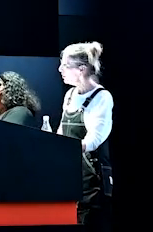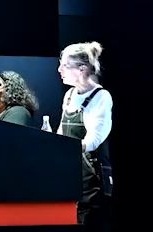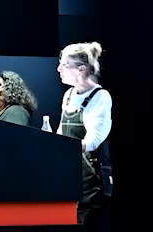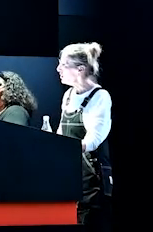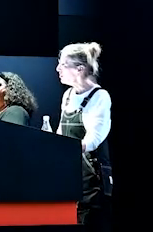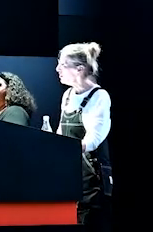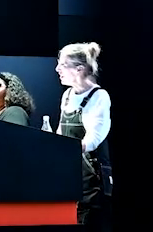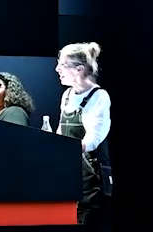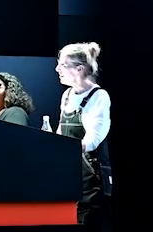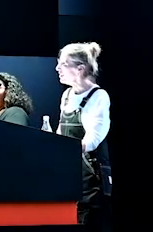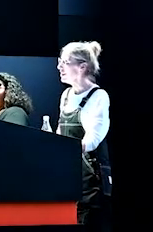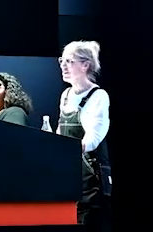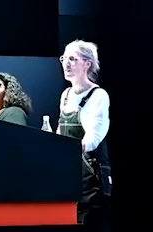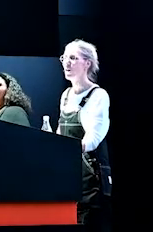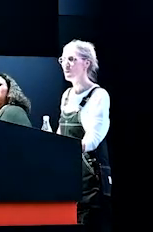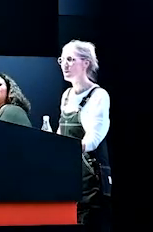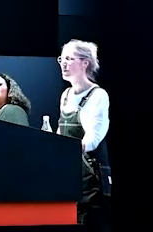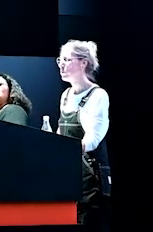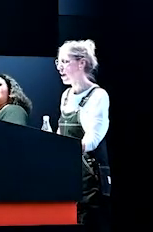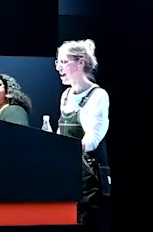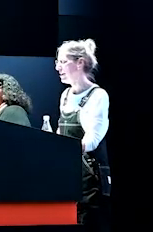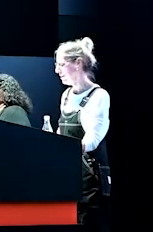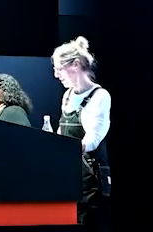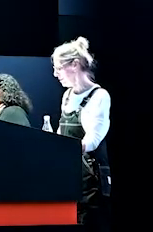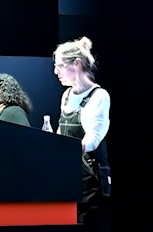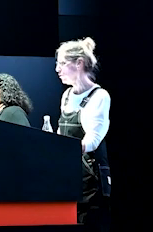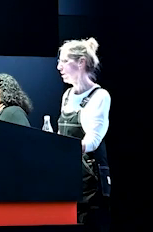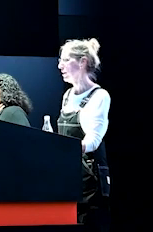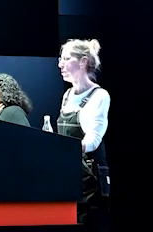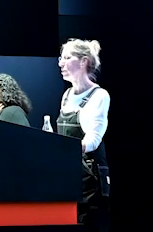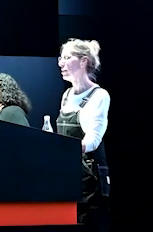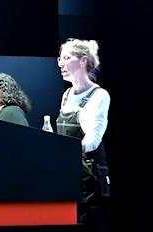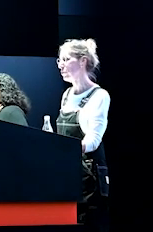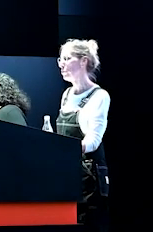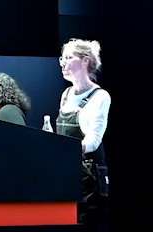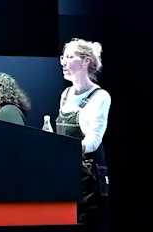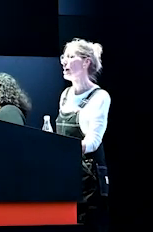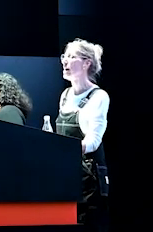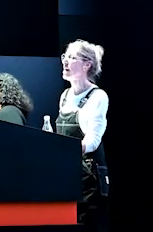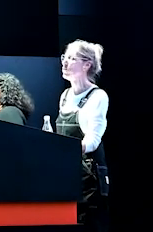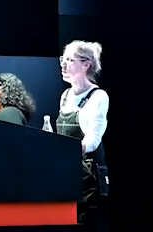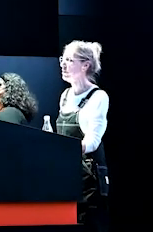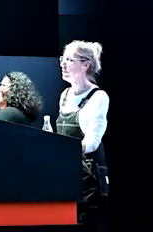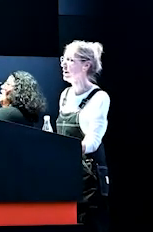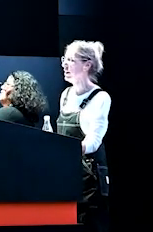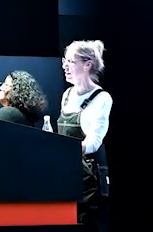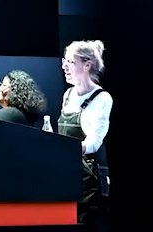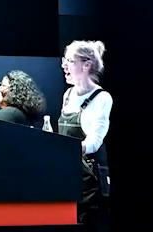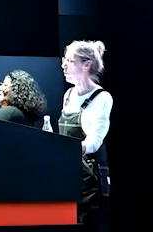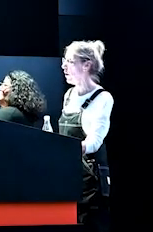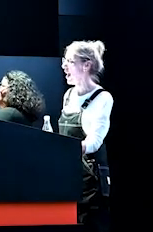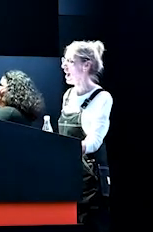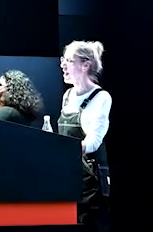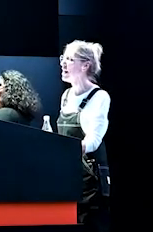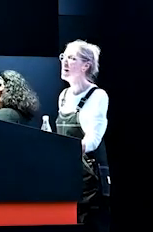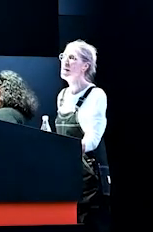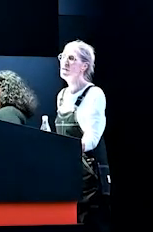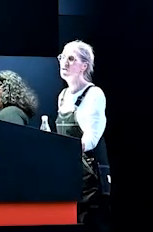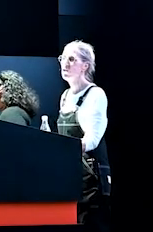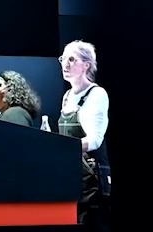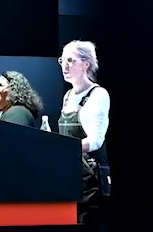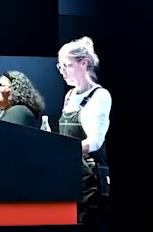Yeah, Nickelodeon wouldn't do that. Like, it was the brand of Sesame Street that would be trusted in that